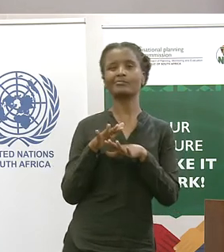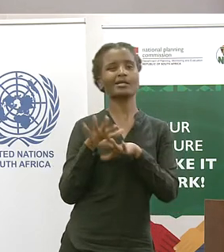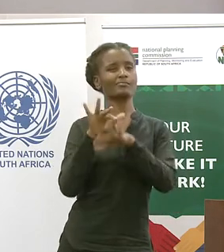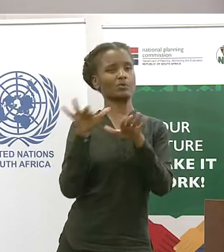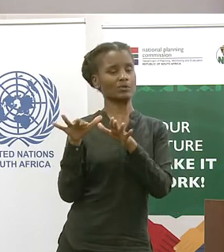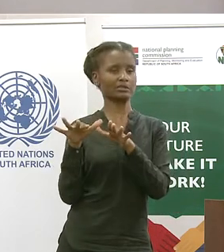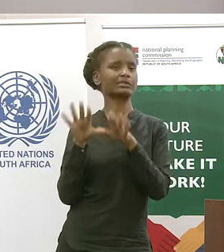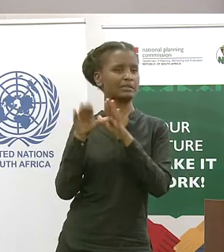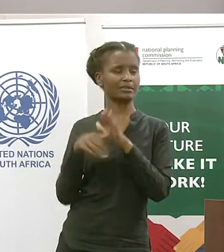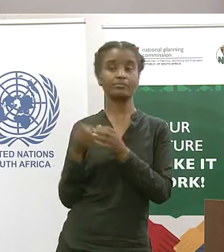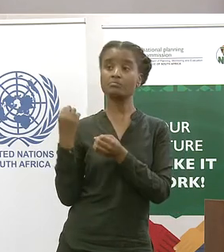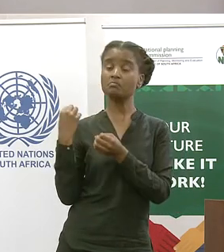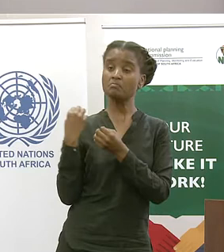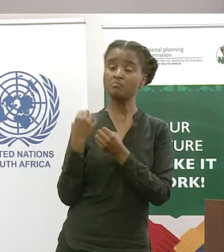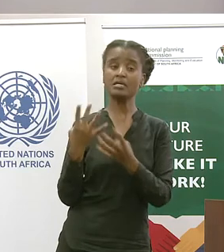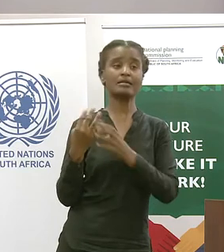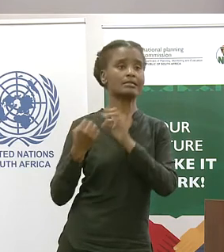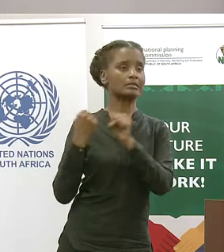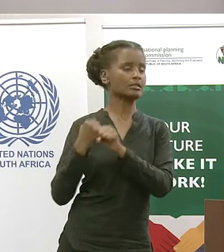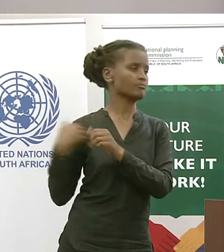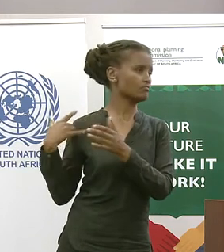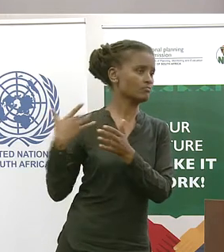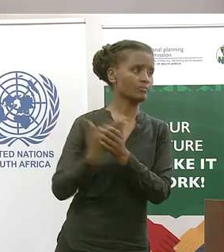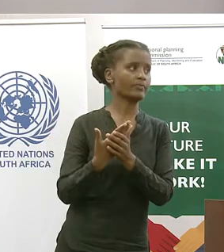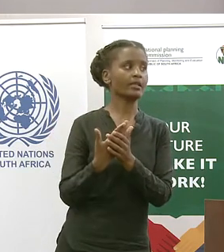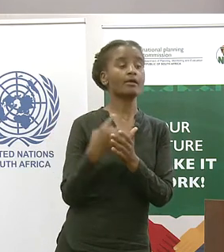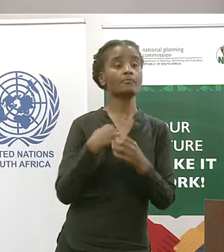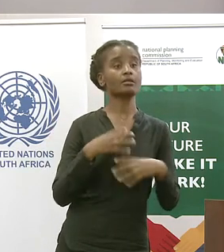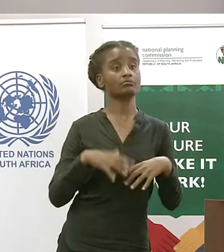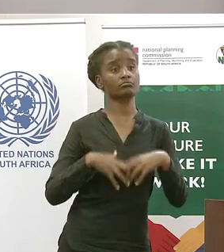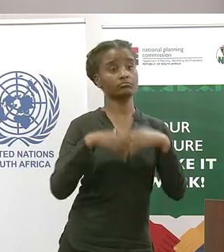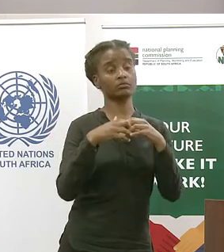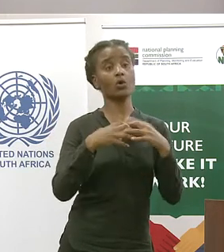years, and I started my own company.